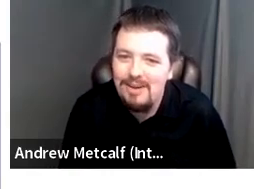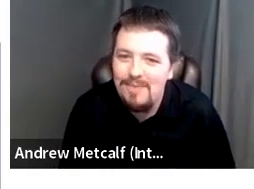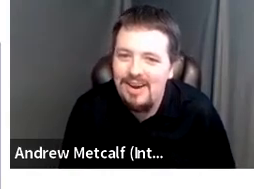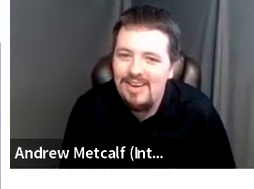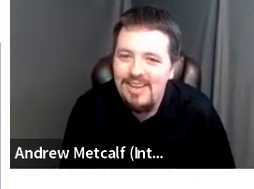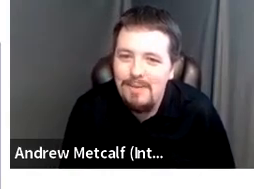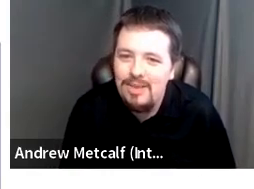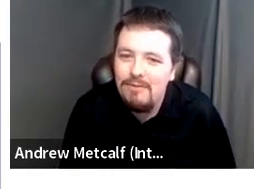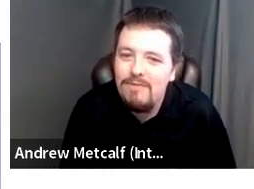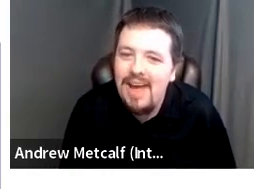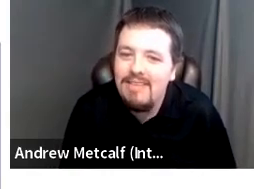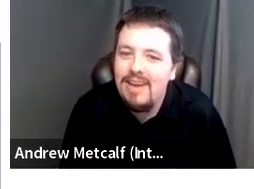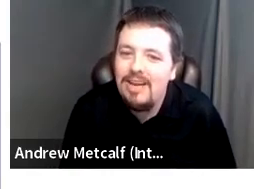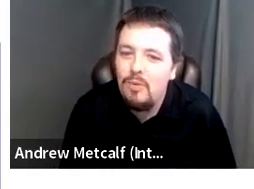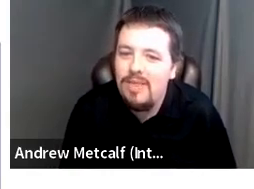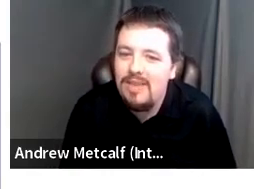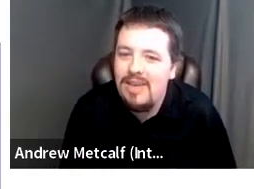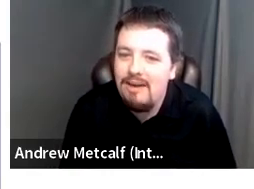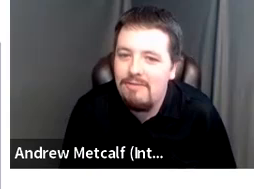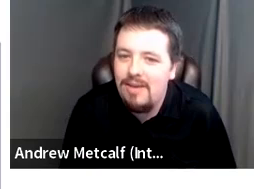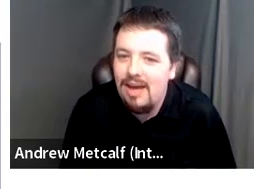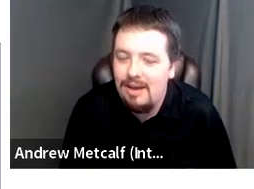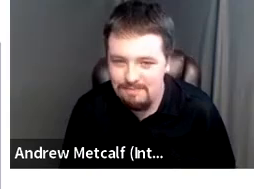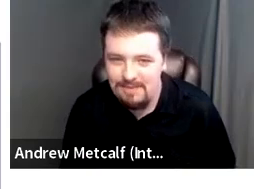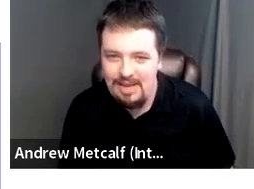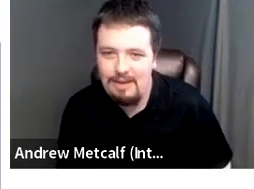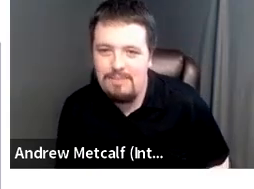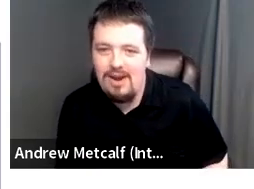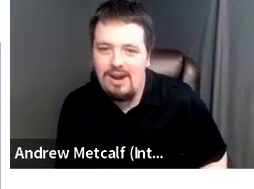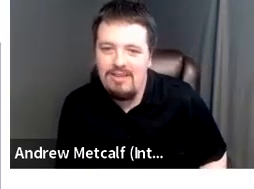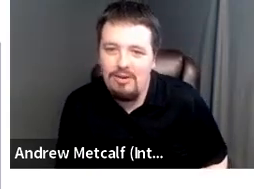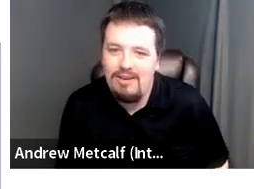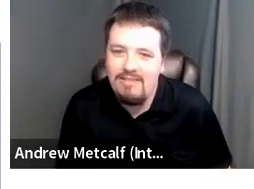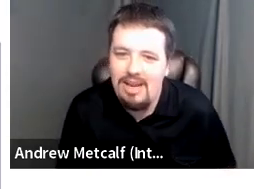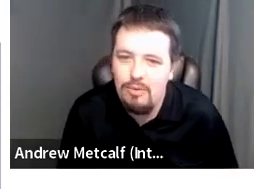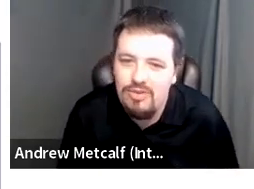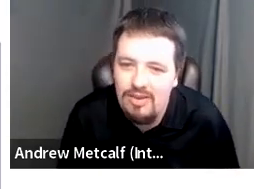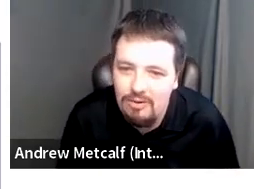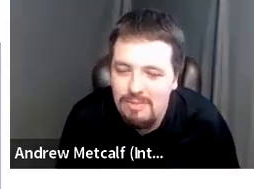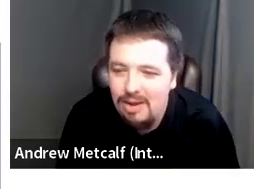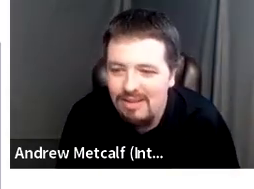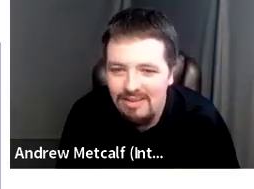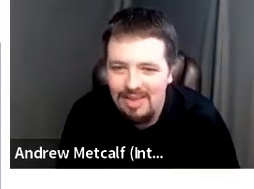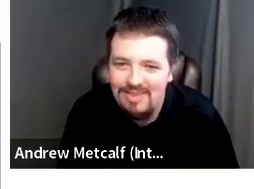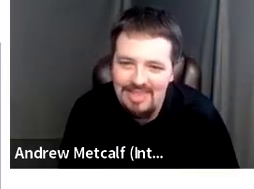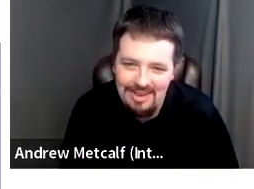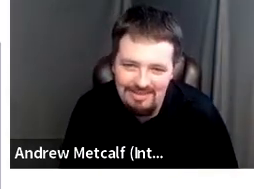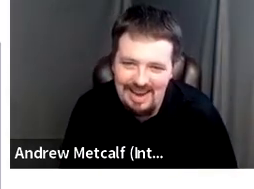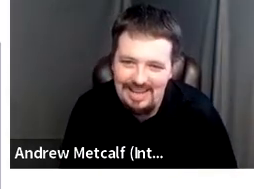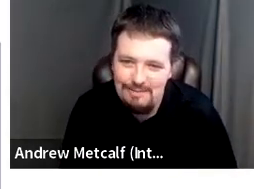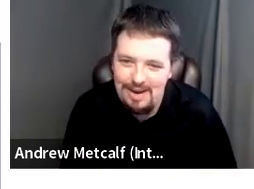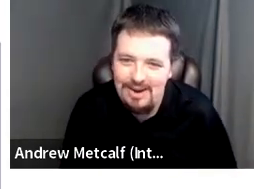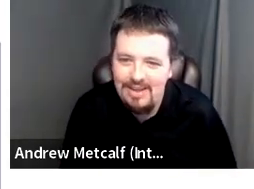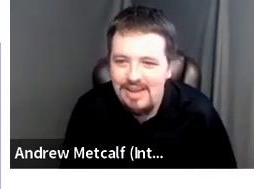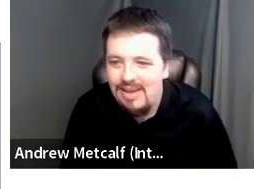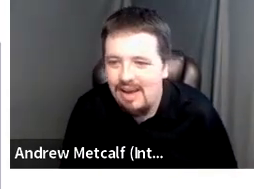not hearing impaired, but they're fascinated with the deaf in Paris and learning sign language there at those banquets. So they would say that they're